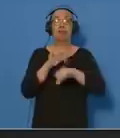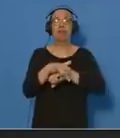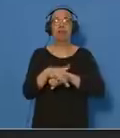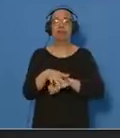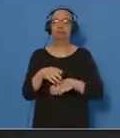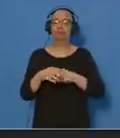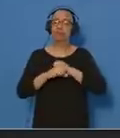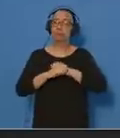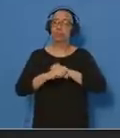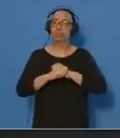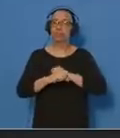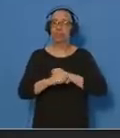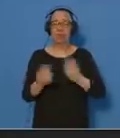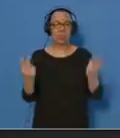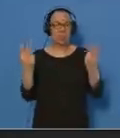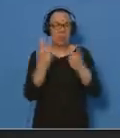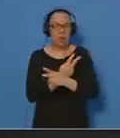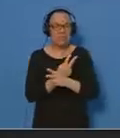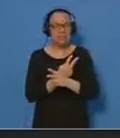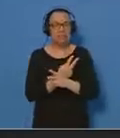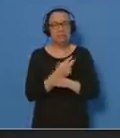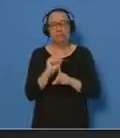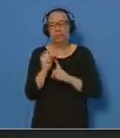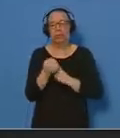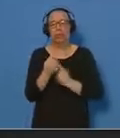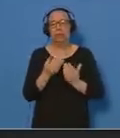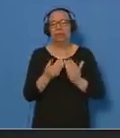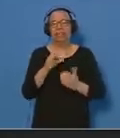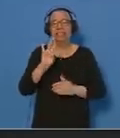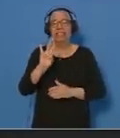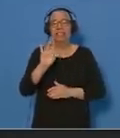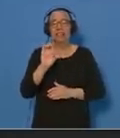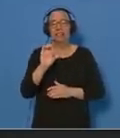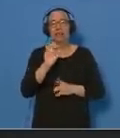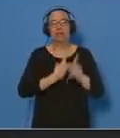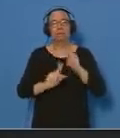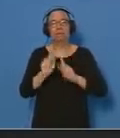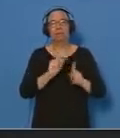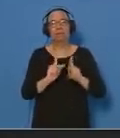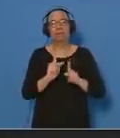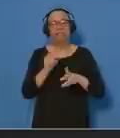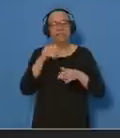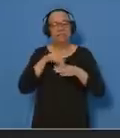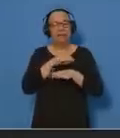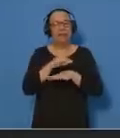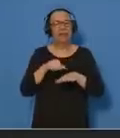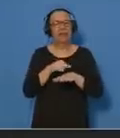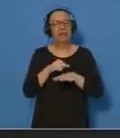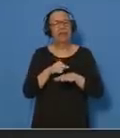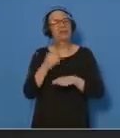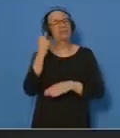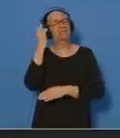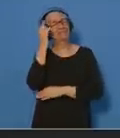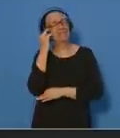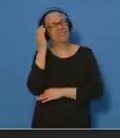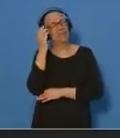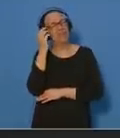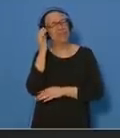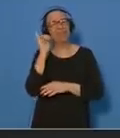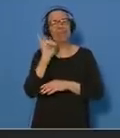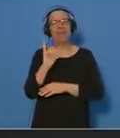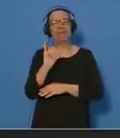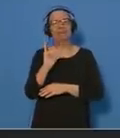worst-case scenario of 700 people succumbing to this on the island. In light of that, are you considering any